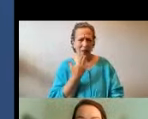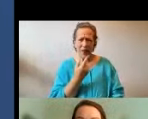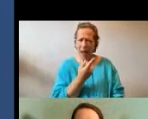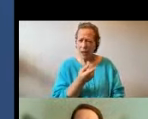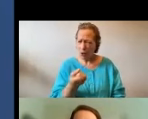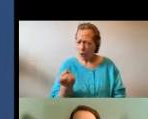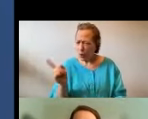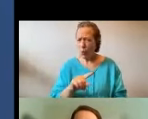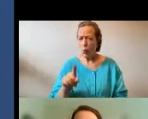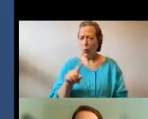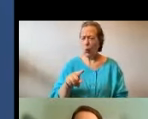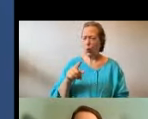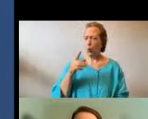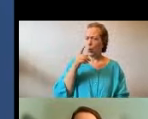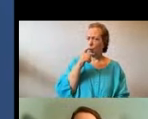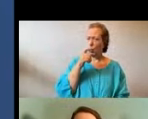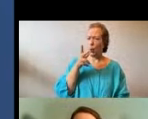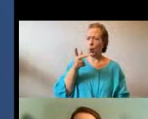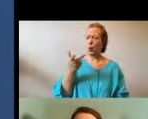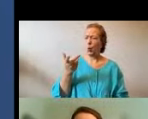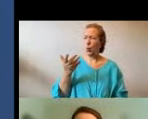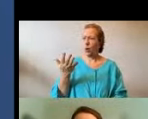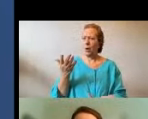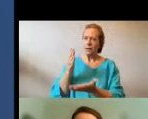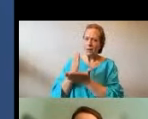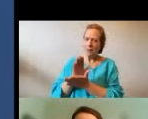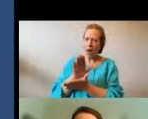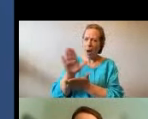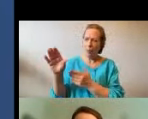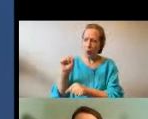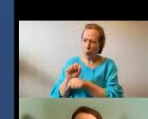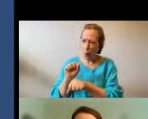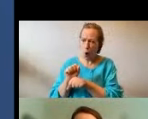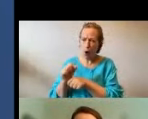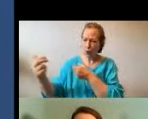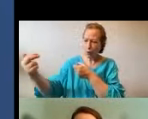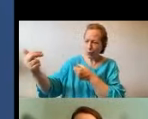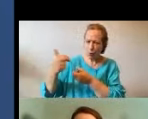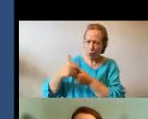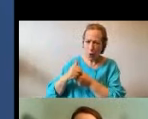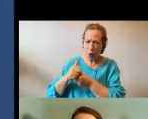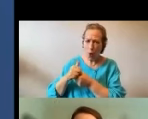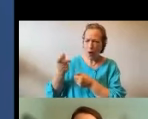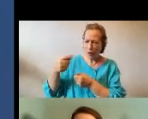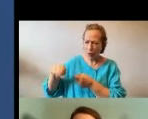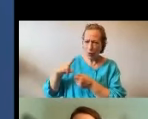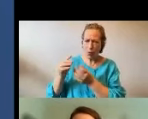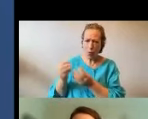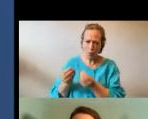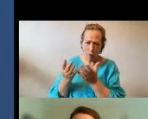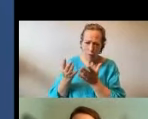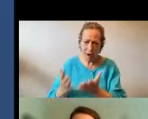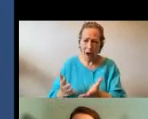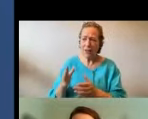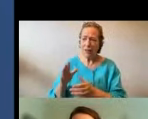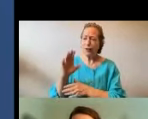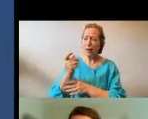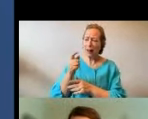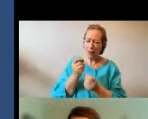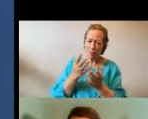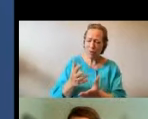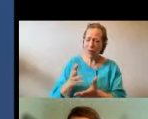from their day-to-day work today as clinicians and civil legal services providers to present to those of you around the